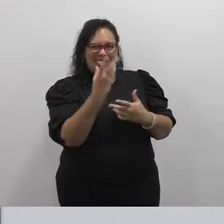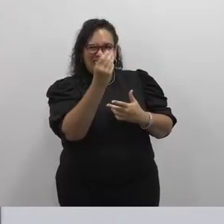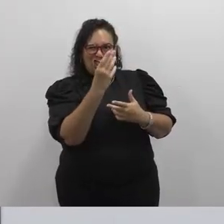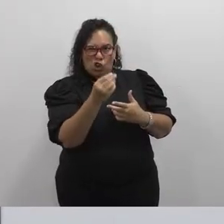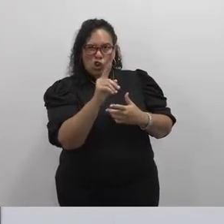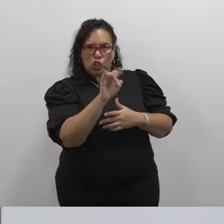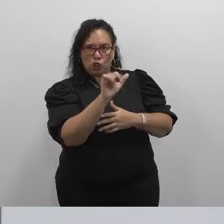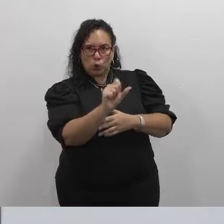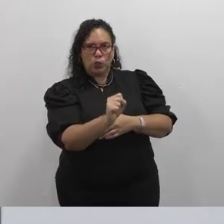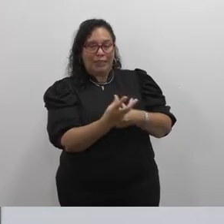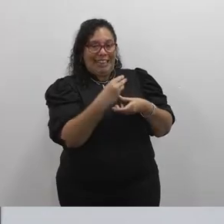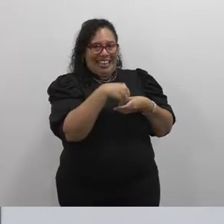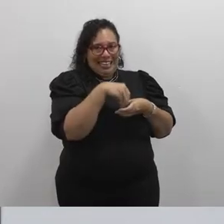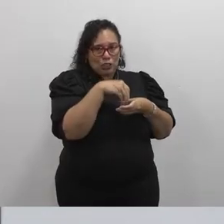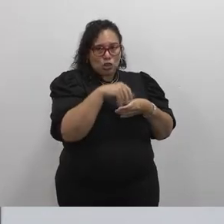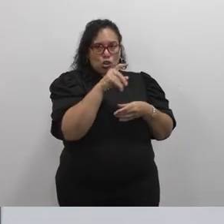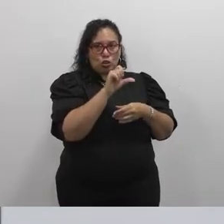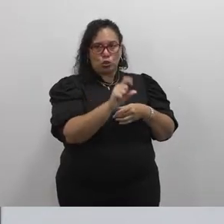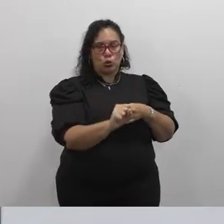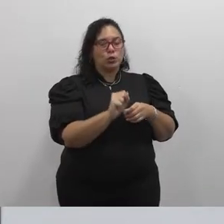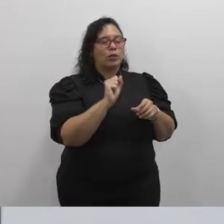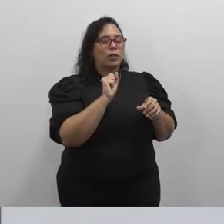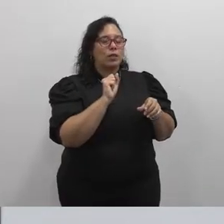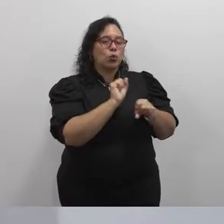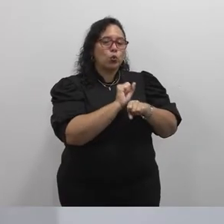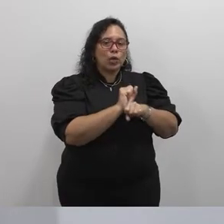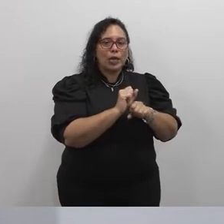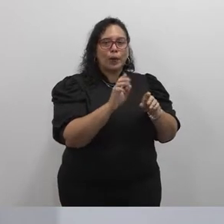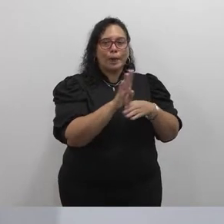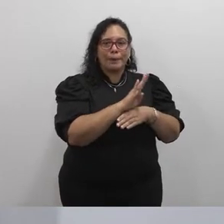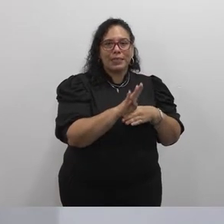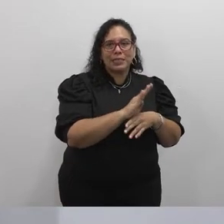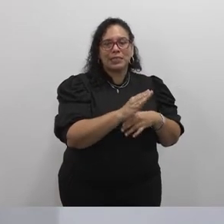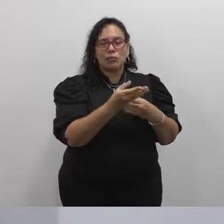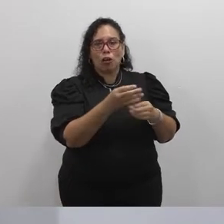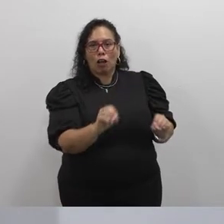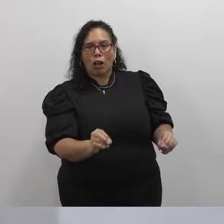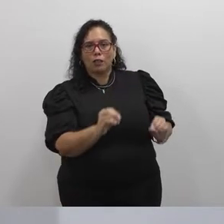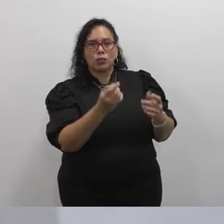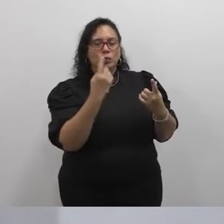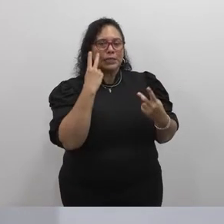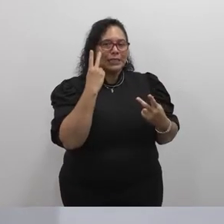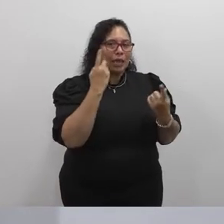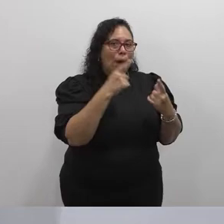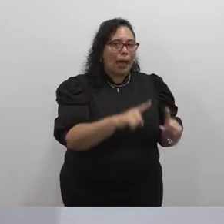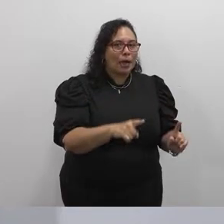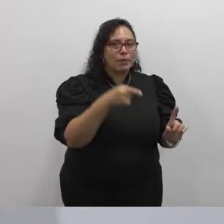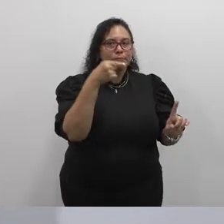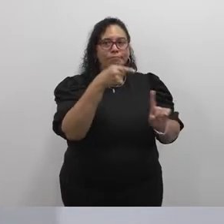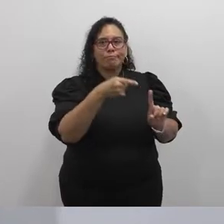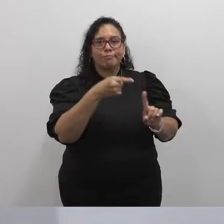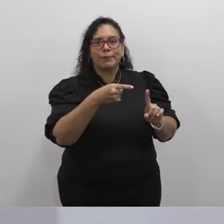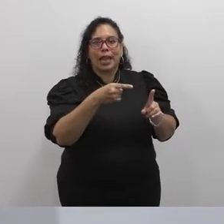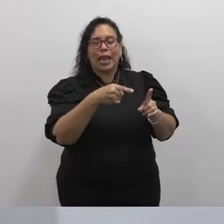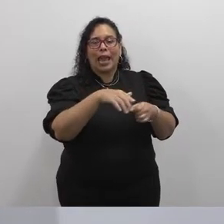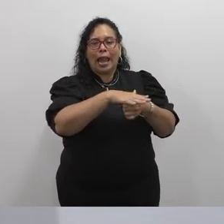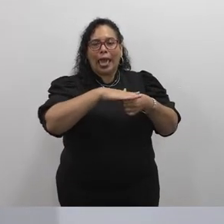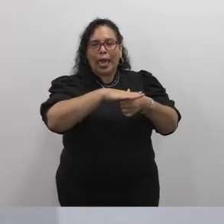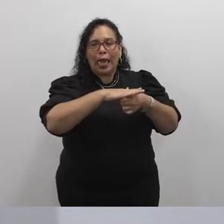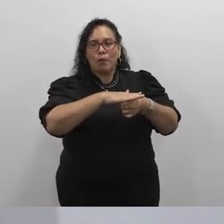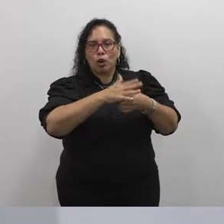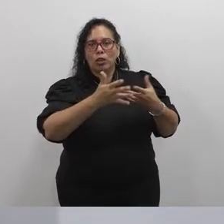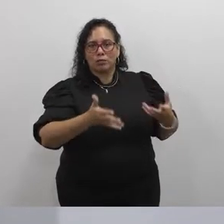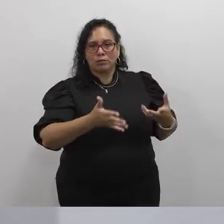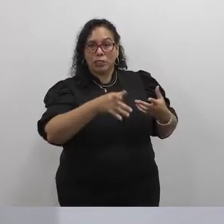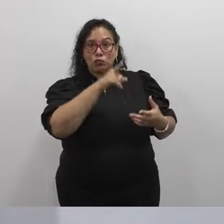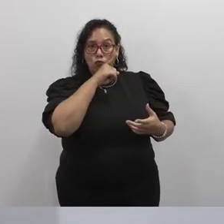internal tools, working across business and the level offices around what we see happening in specific neighborhoods. But a really good,